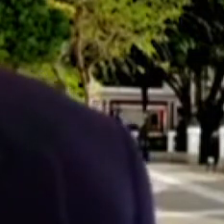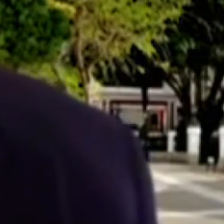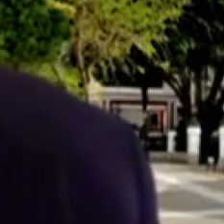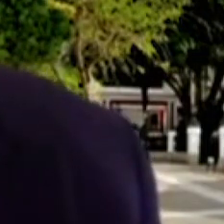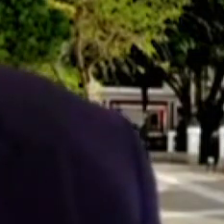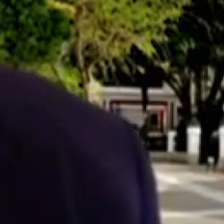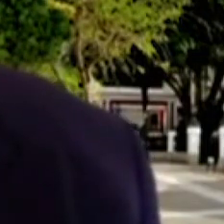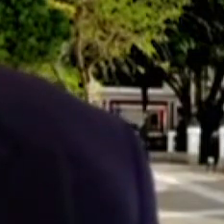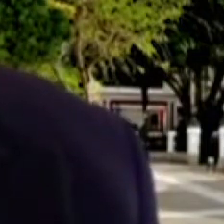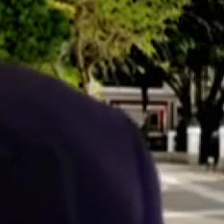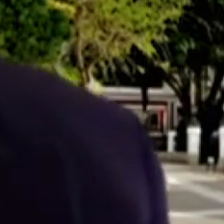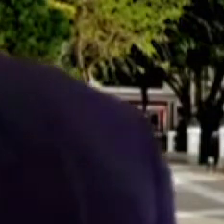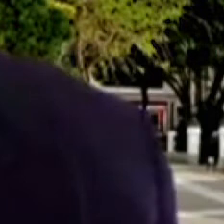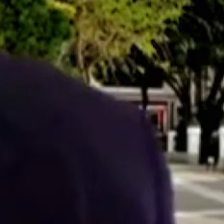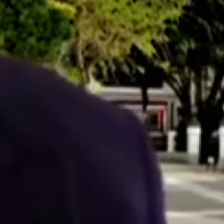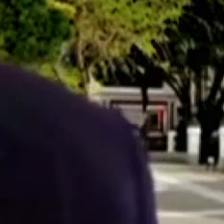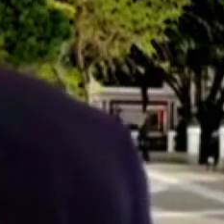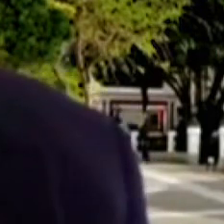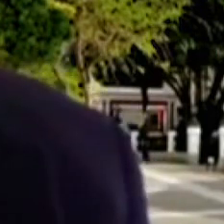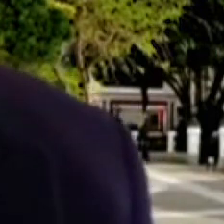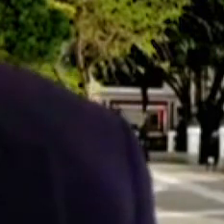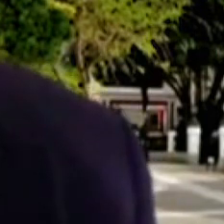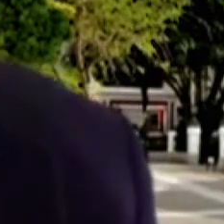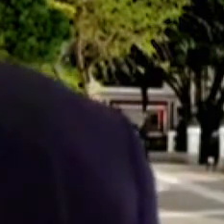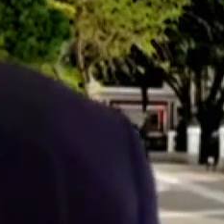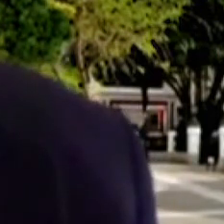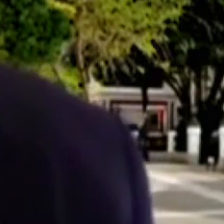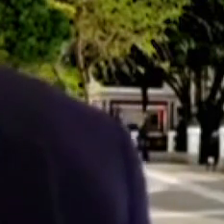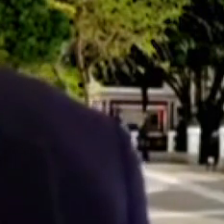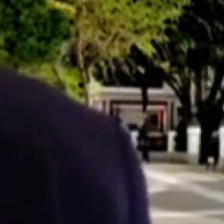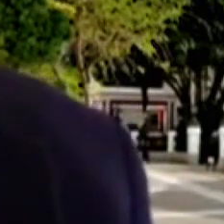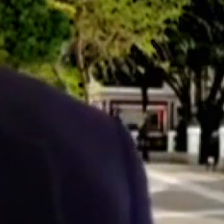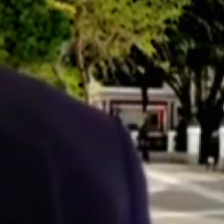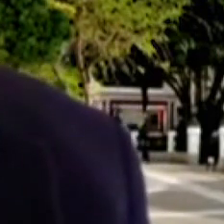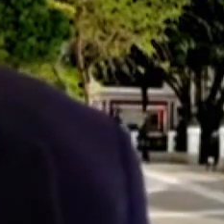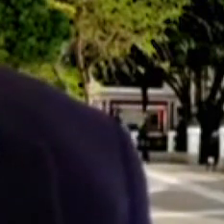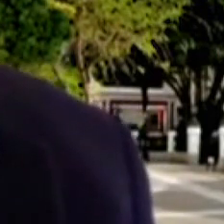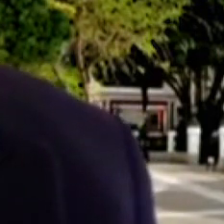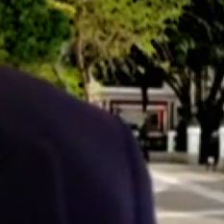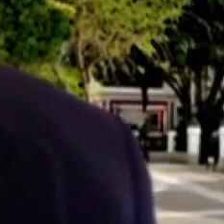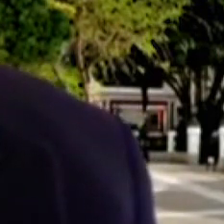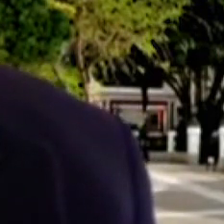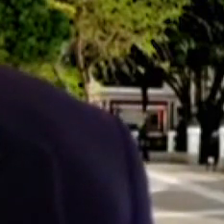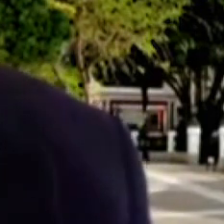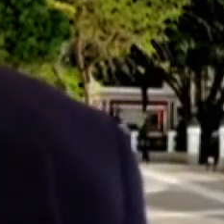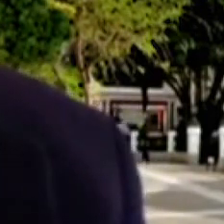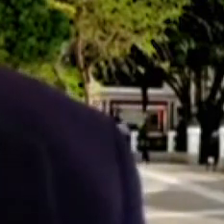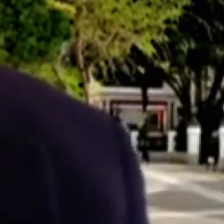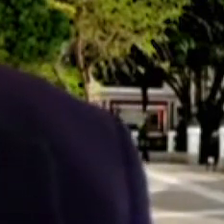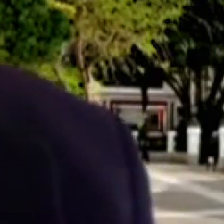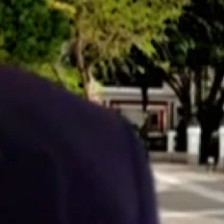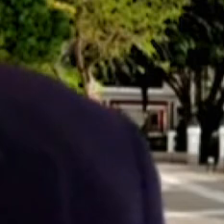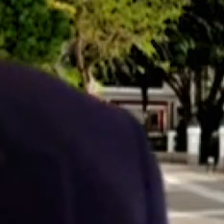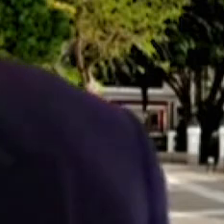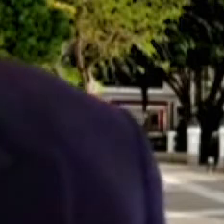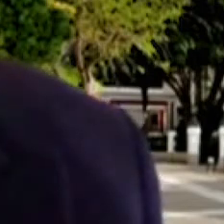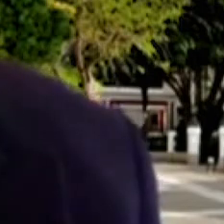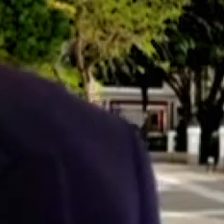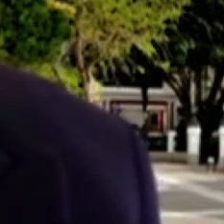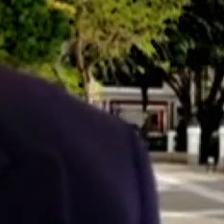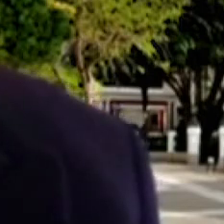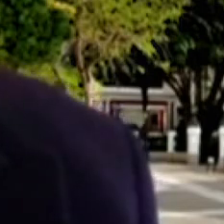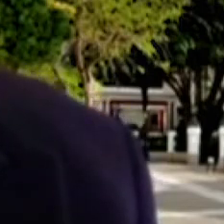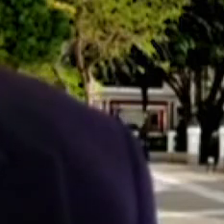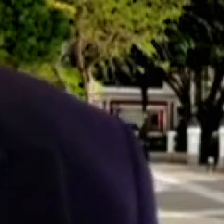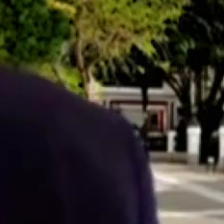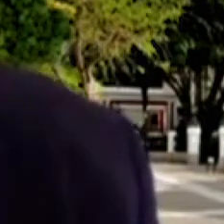gradually relaxed. Minister, you and your department made very firm commitments on how you plan to manage